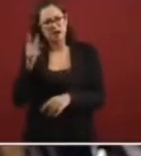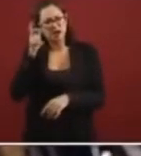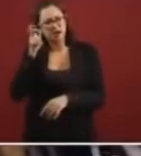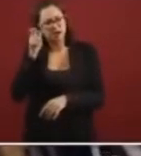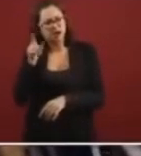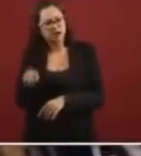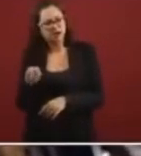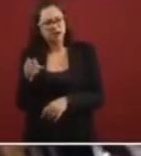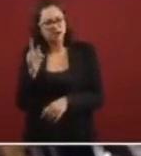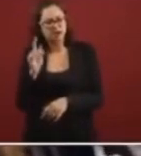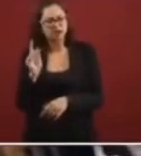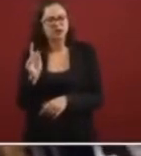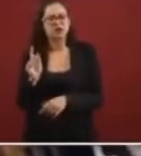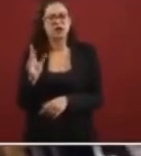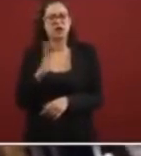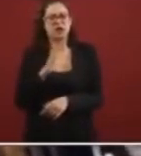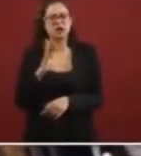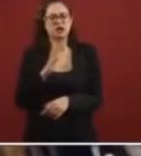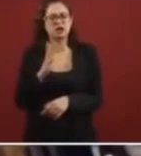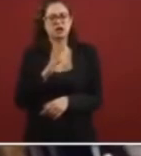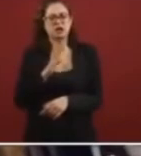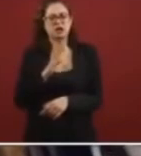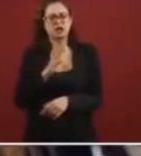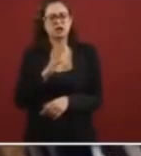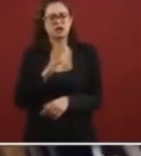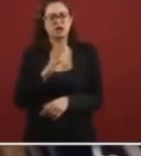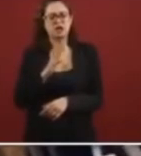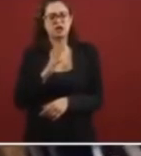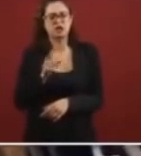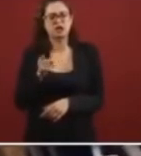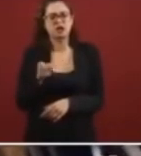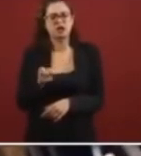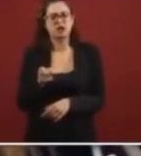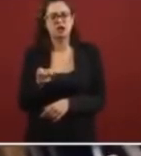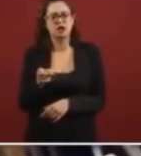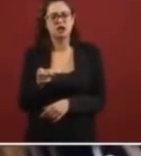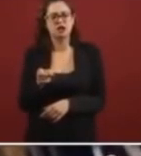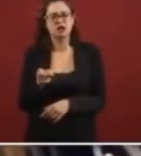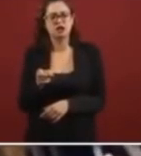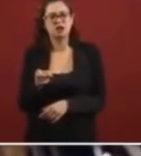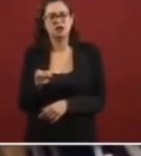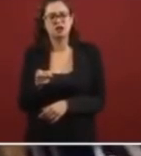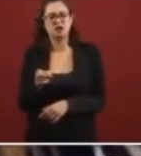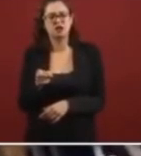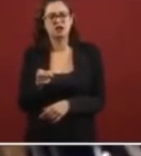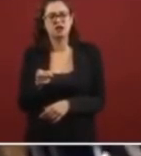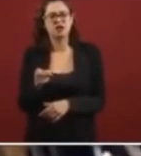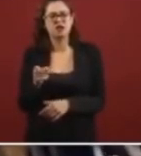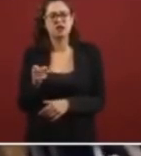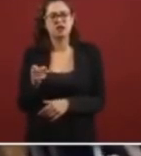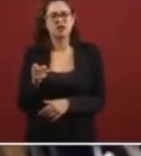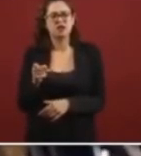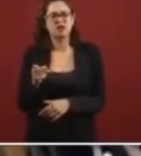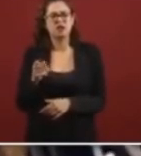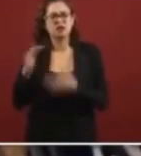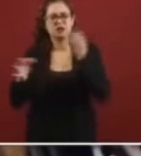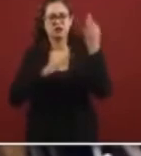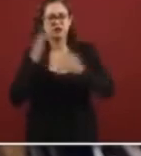But the audios also mention the possibility that there was some kind